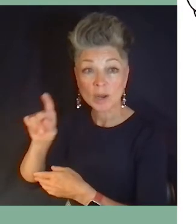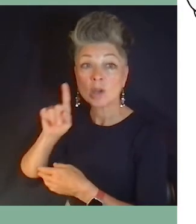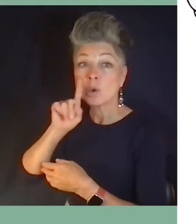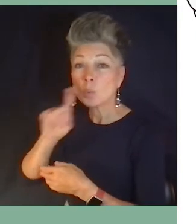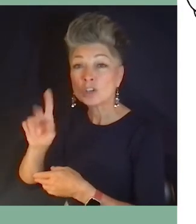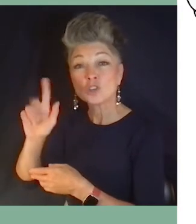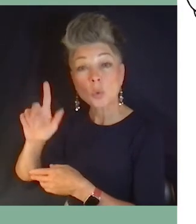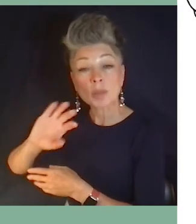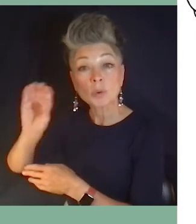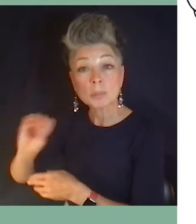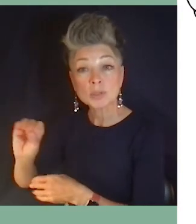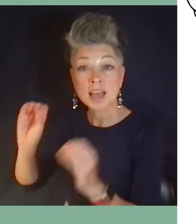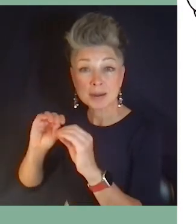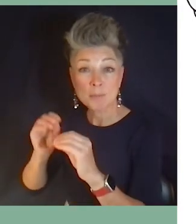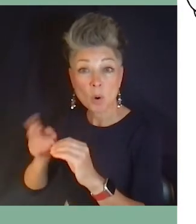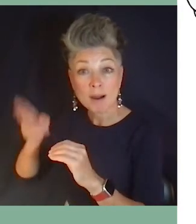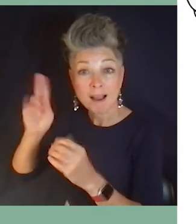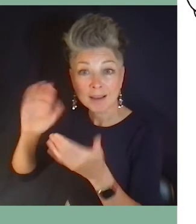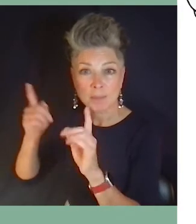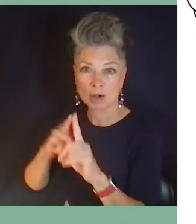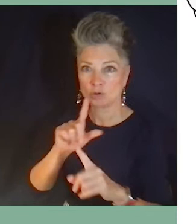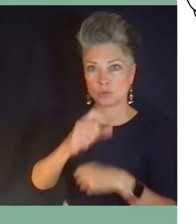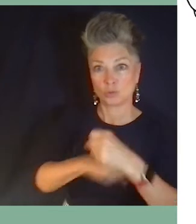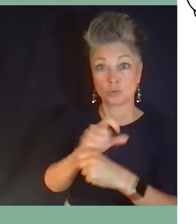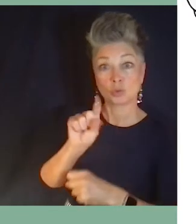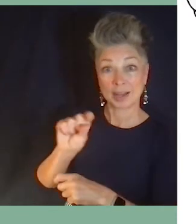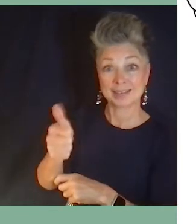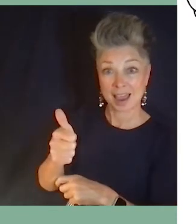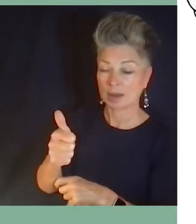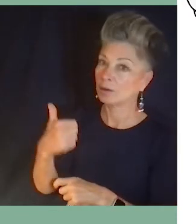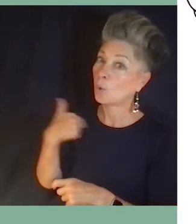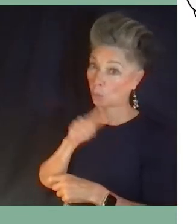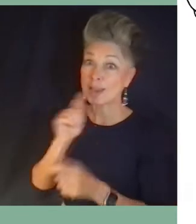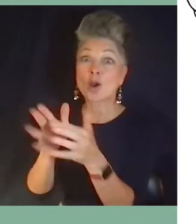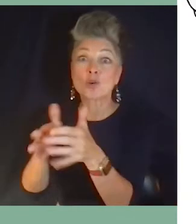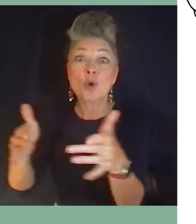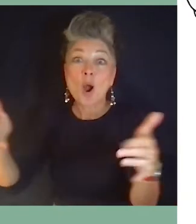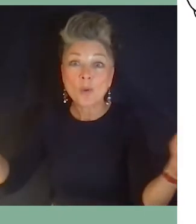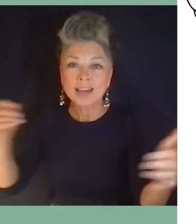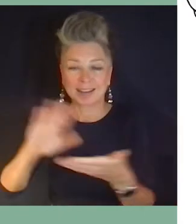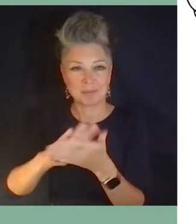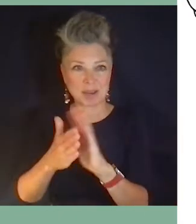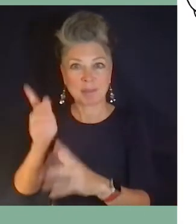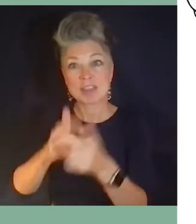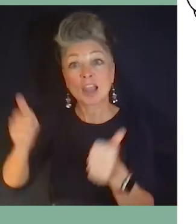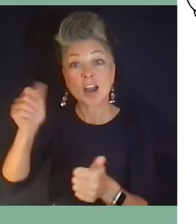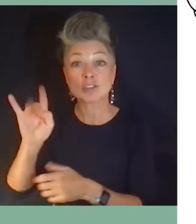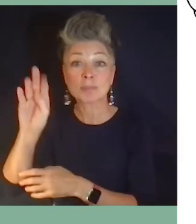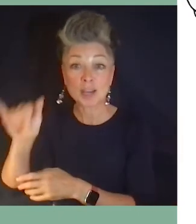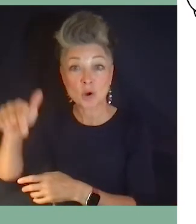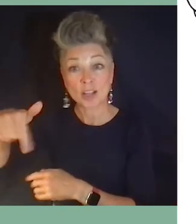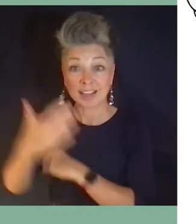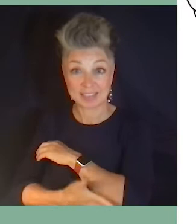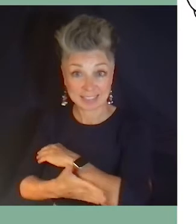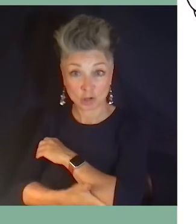is a 23% increase from the census in 2010. We are growing, and we are becoming the largest minority